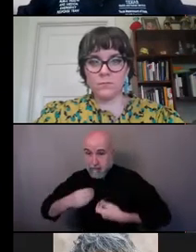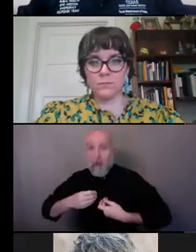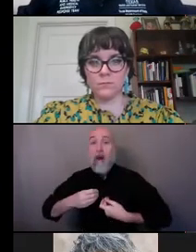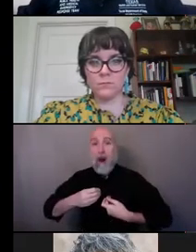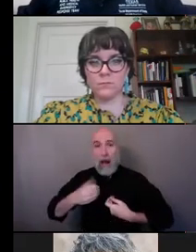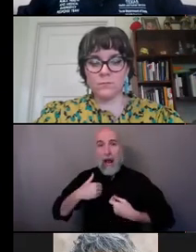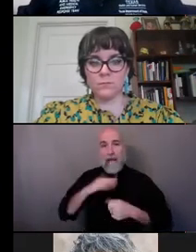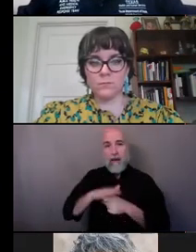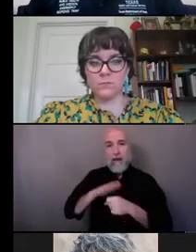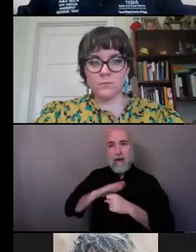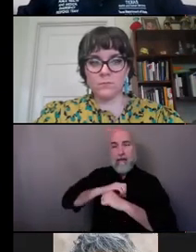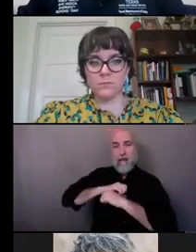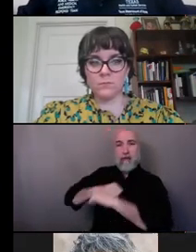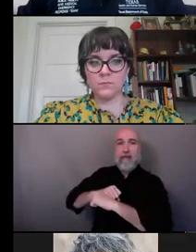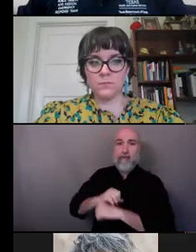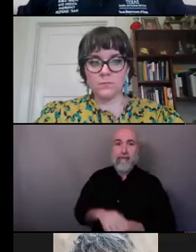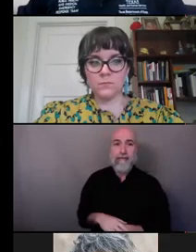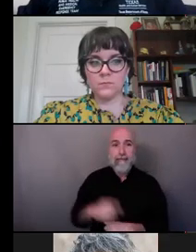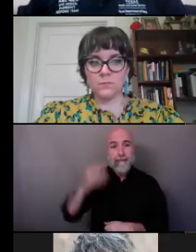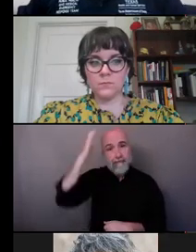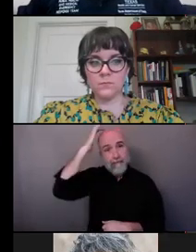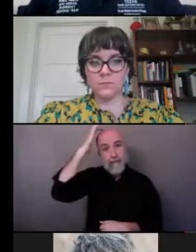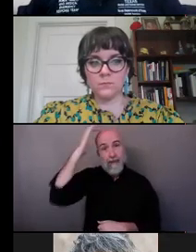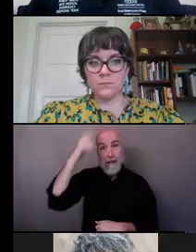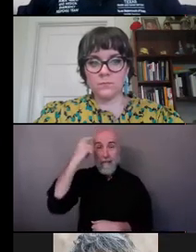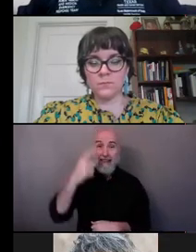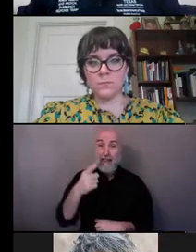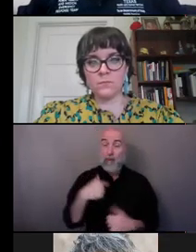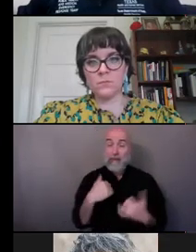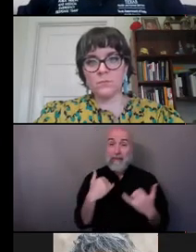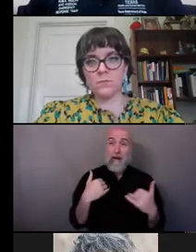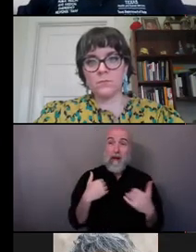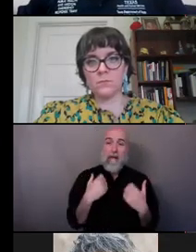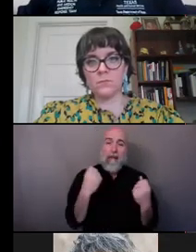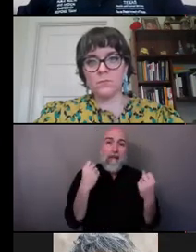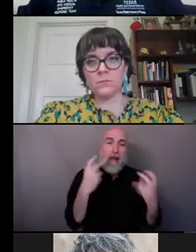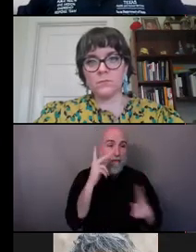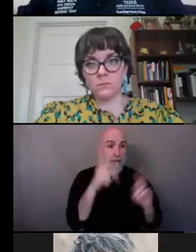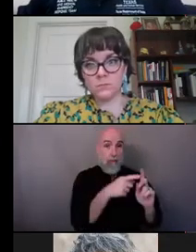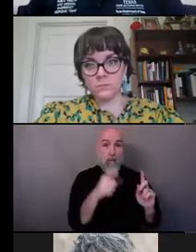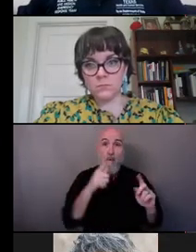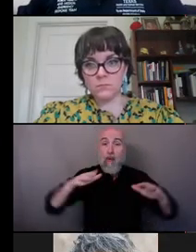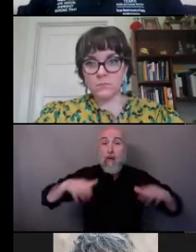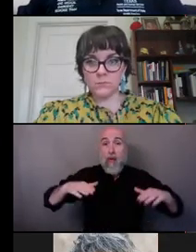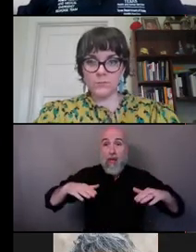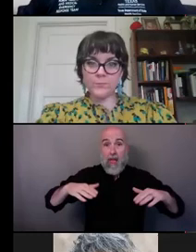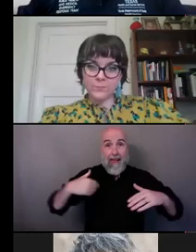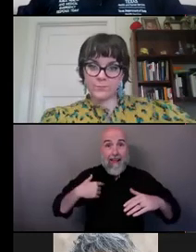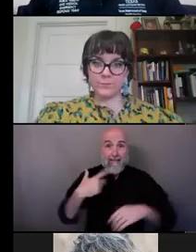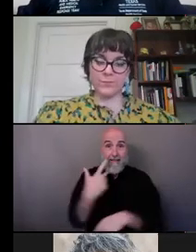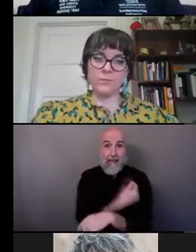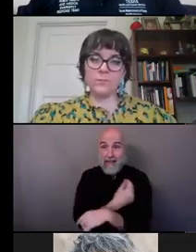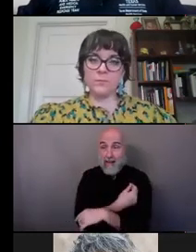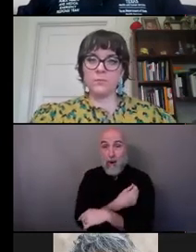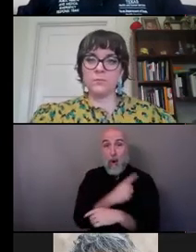level of immunity or protection. Since there's still a large number of Texans who are not fully vaccinated, when you go out into